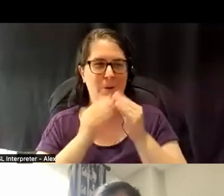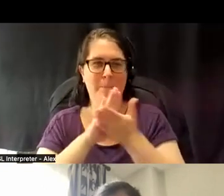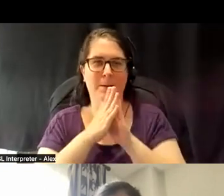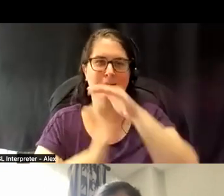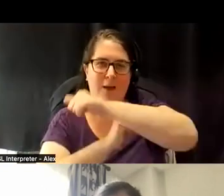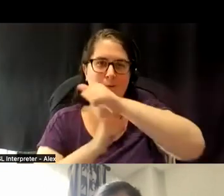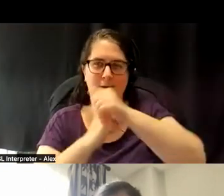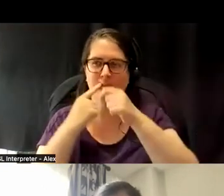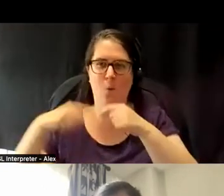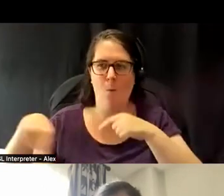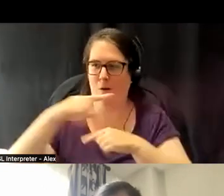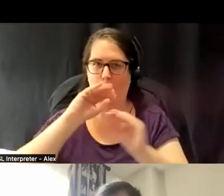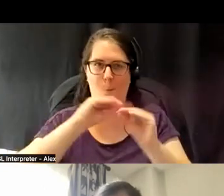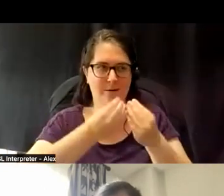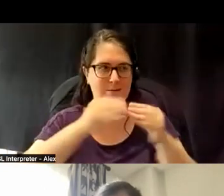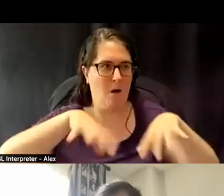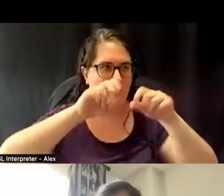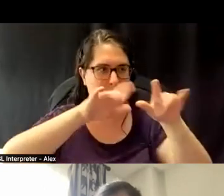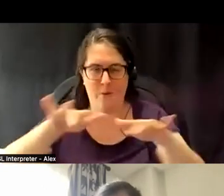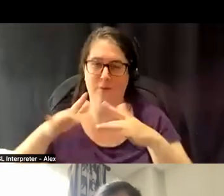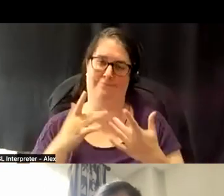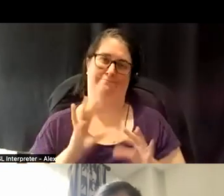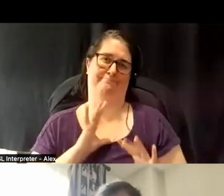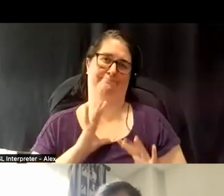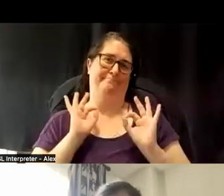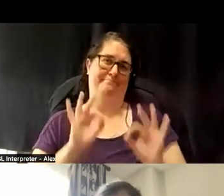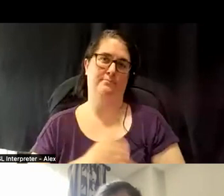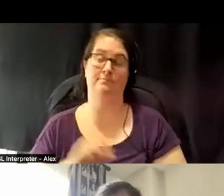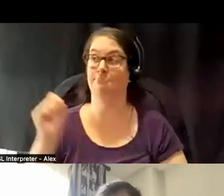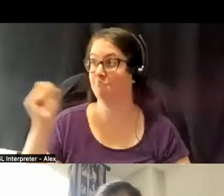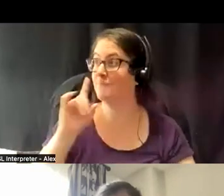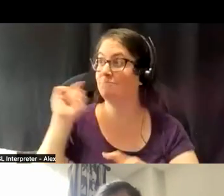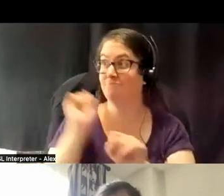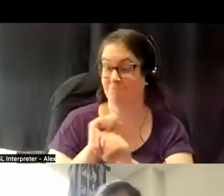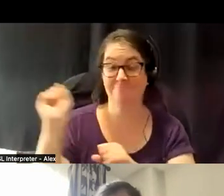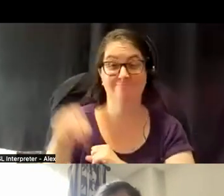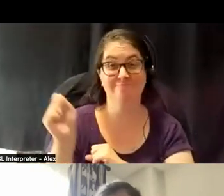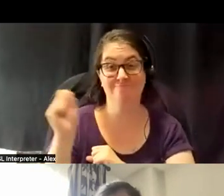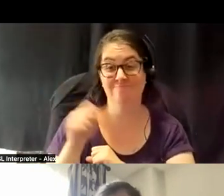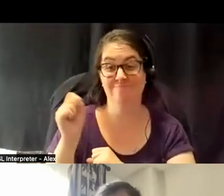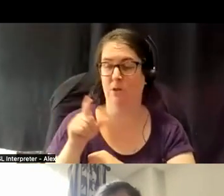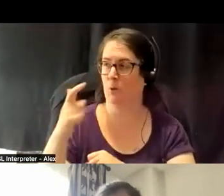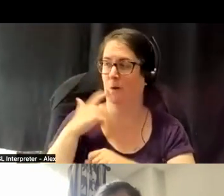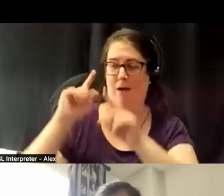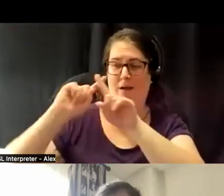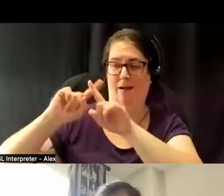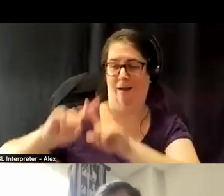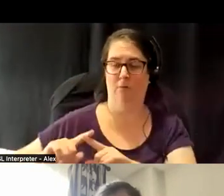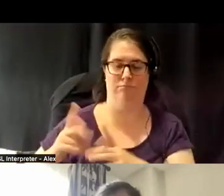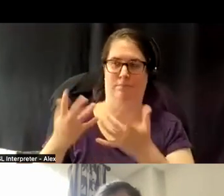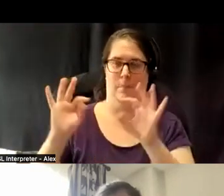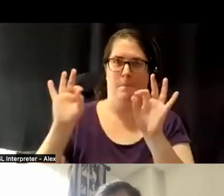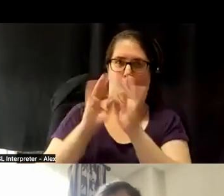so many organizations, for so many communities. Absolutely. You touched on so many important things there, Liz.